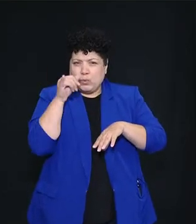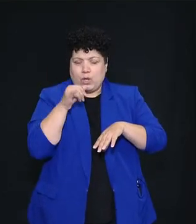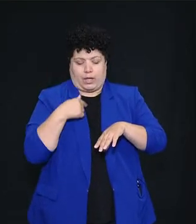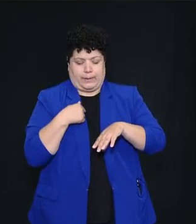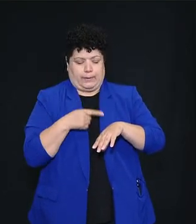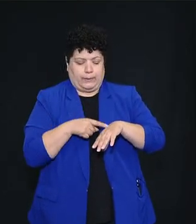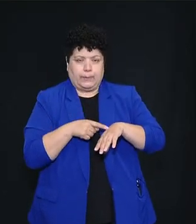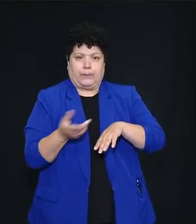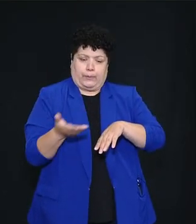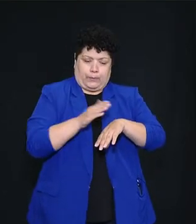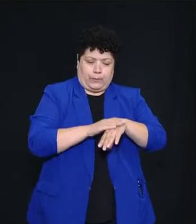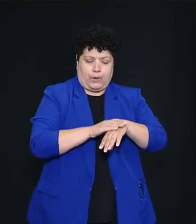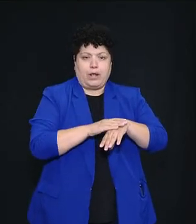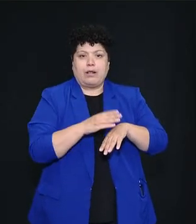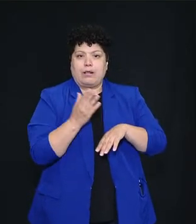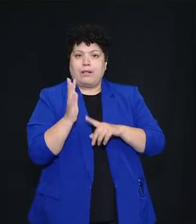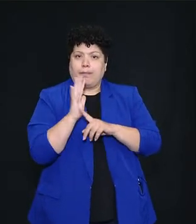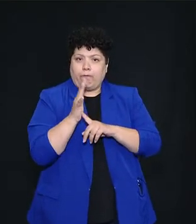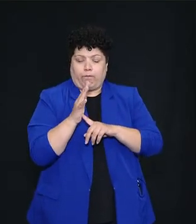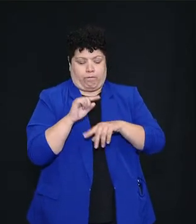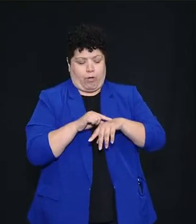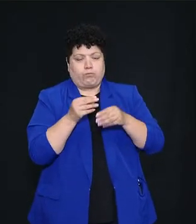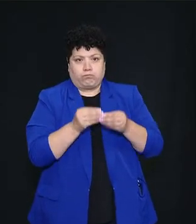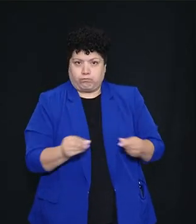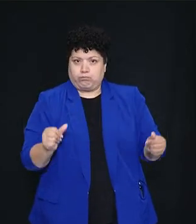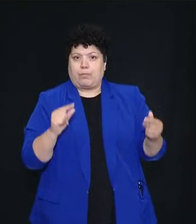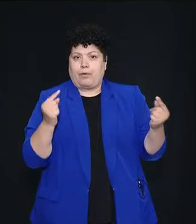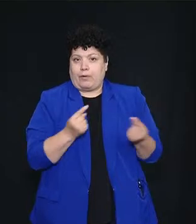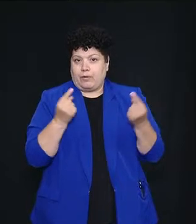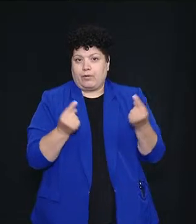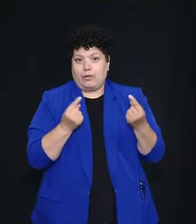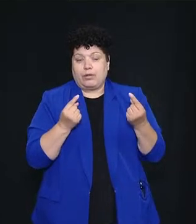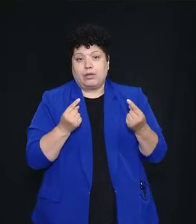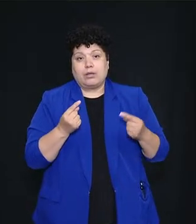Today, before the senseless folly of war,